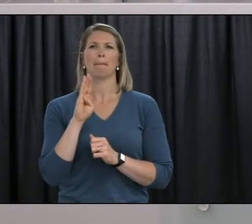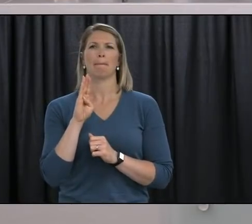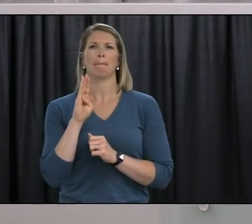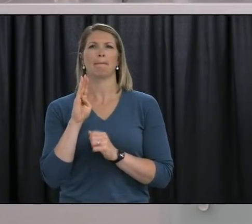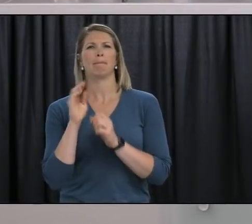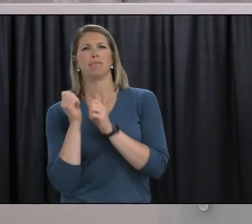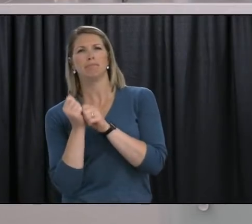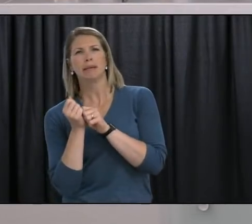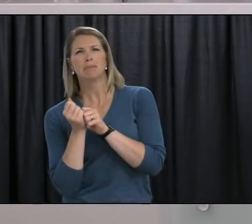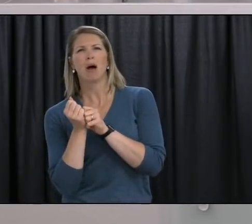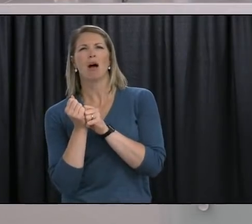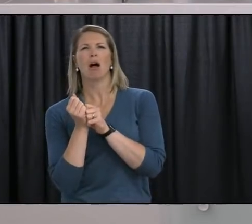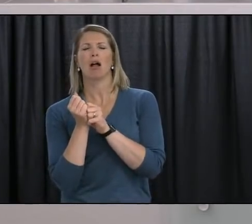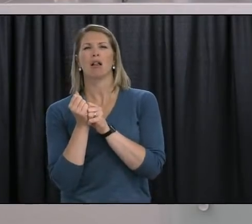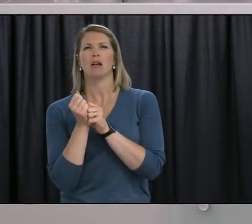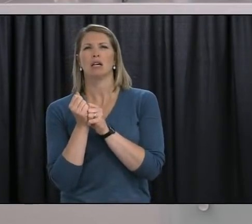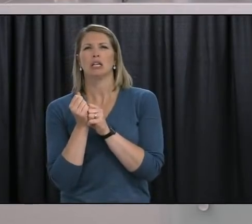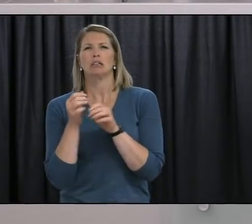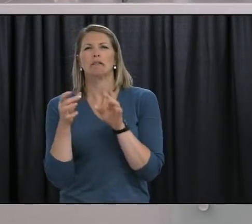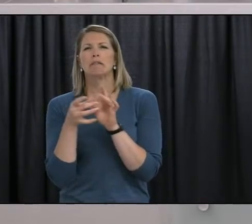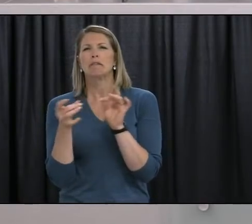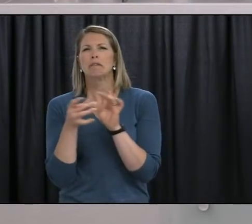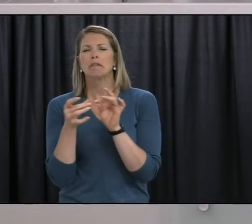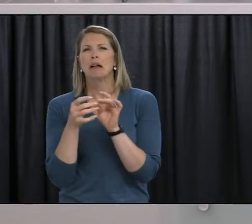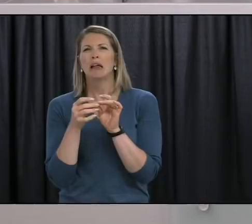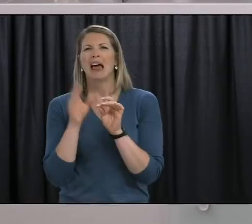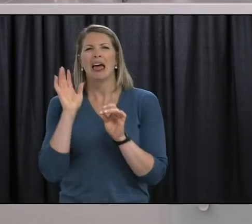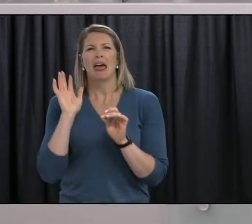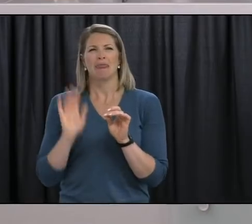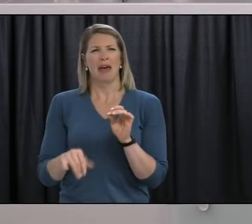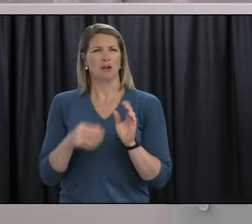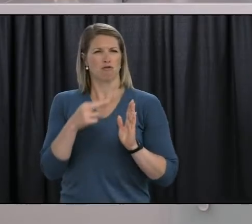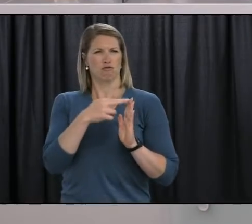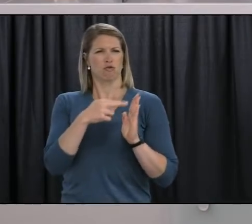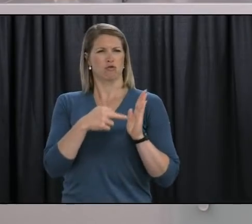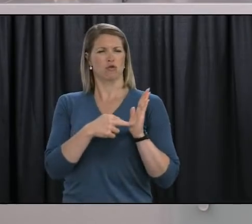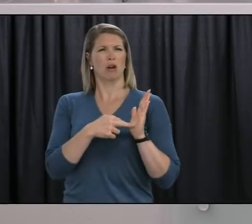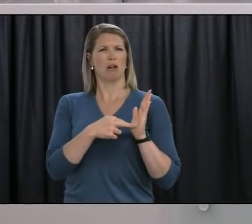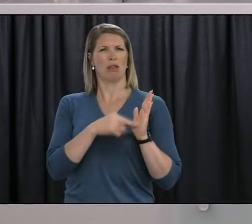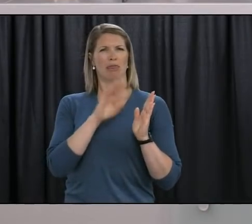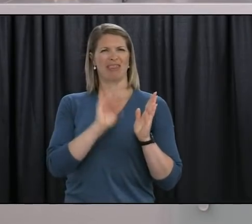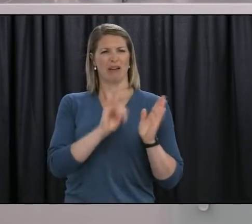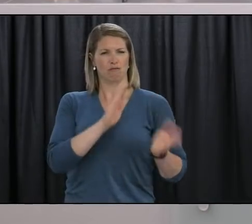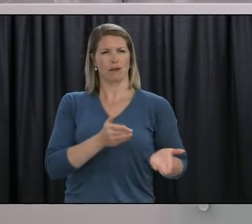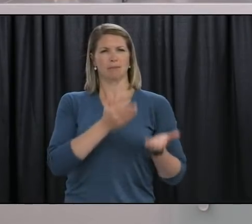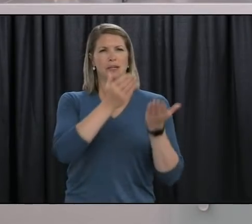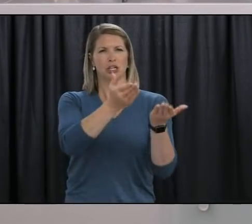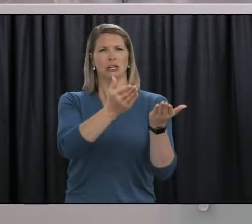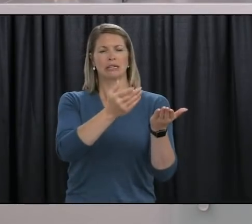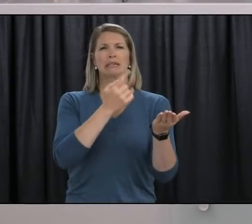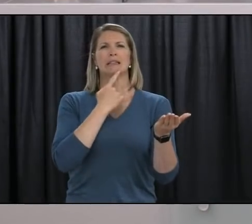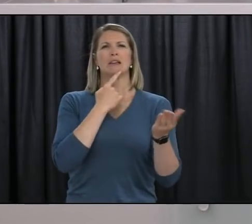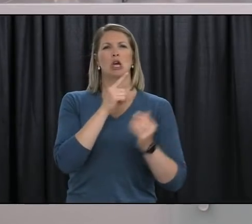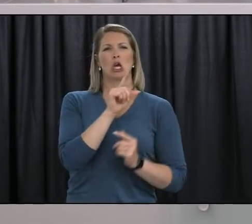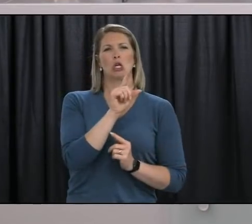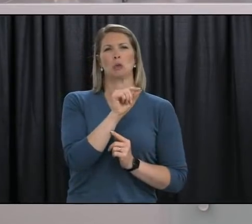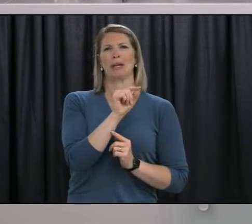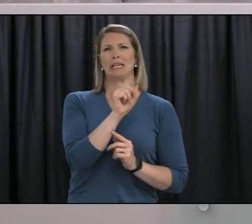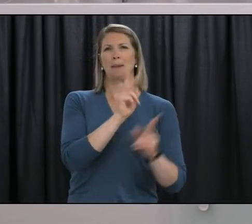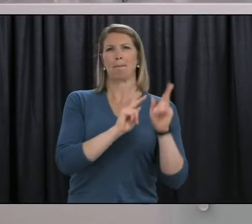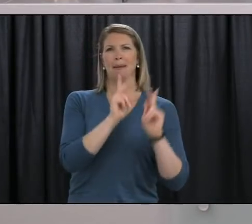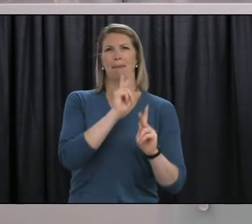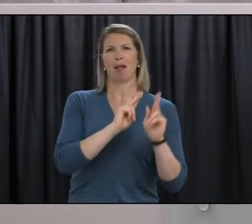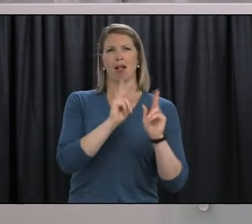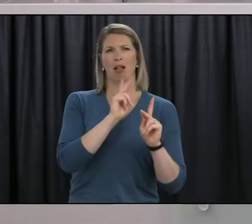softball groups, for example. The 20-person guideline, it's like it just doesn't quite come up to fielding a full